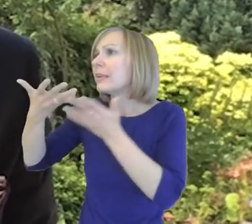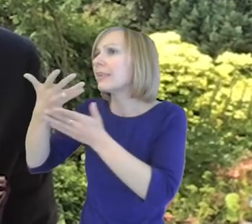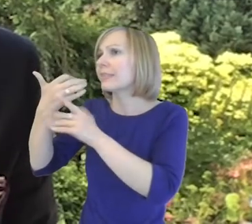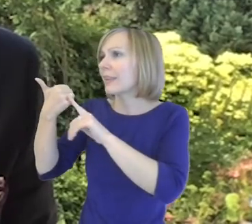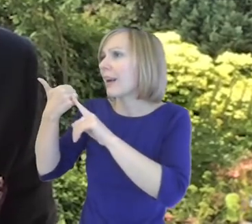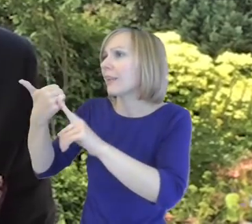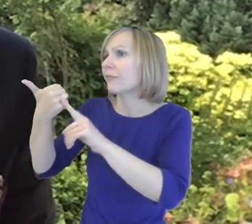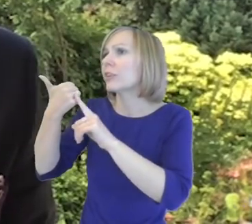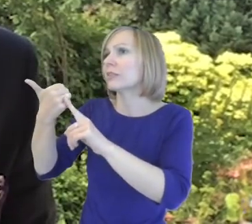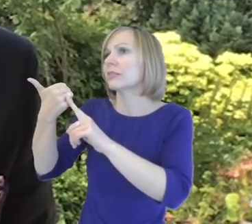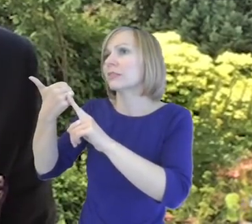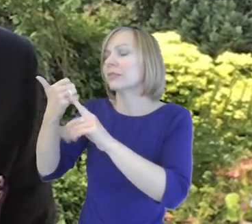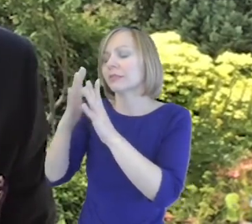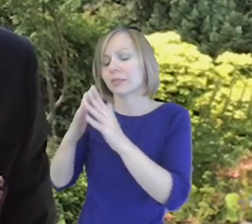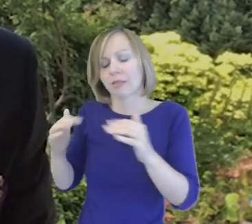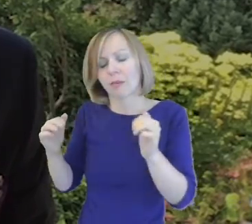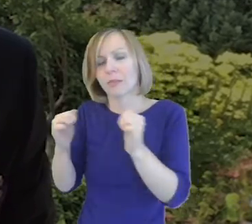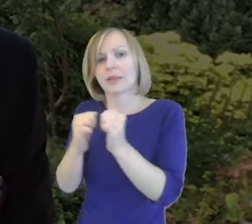advocate. Amen.